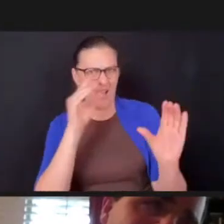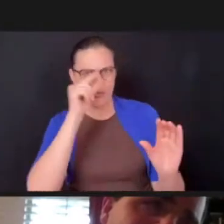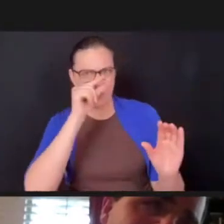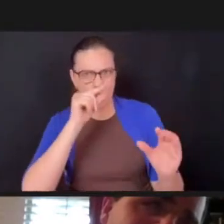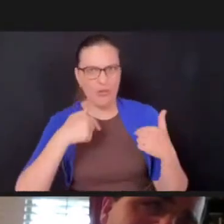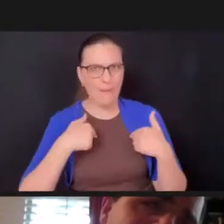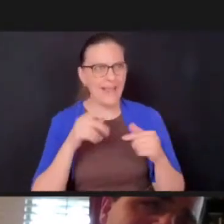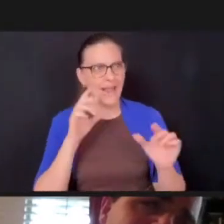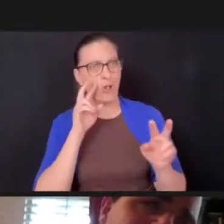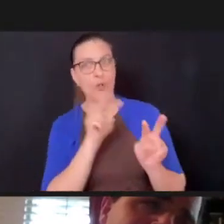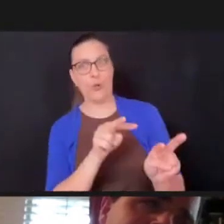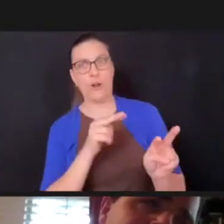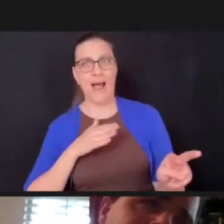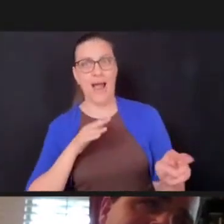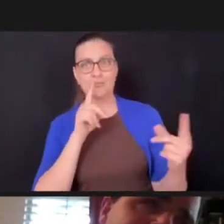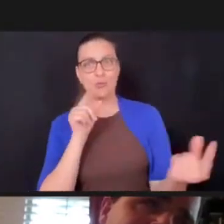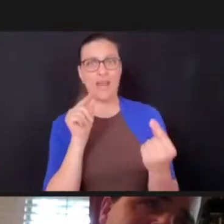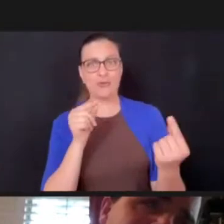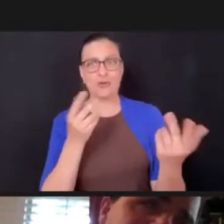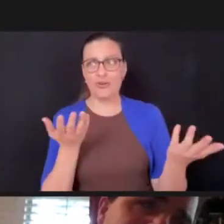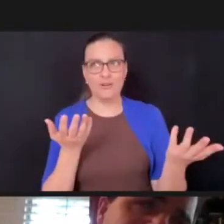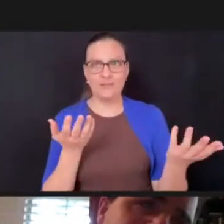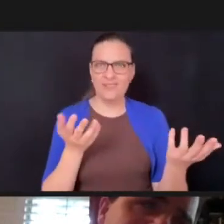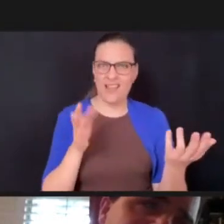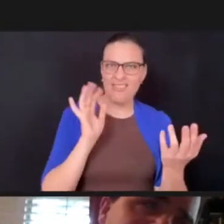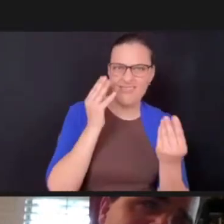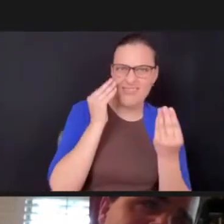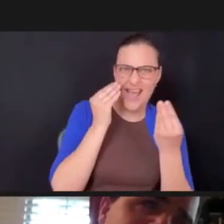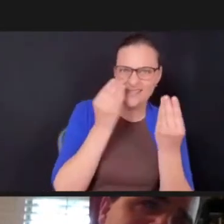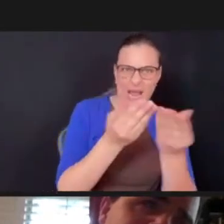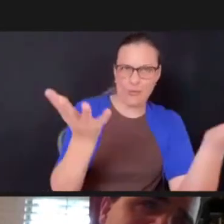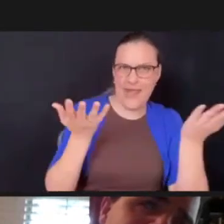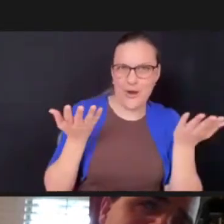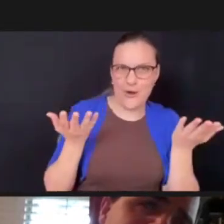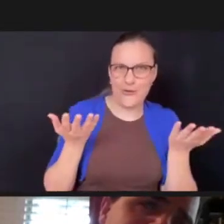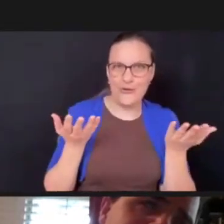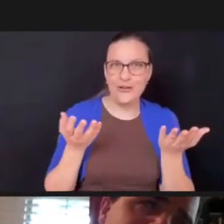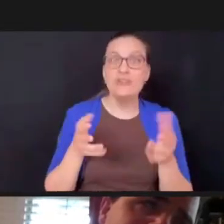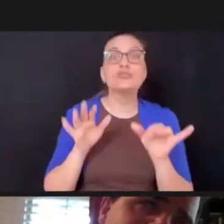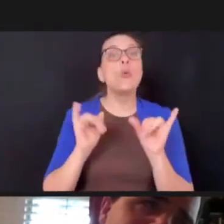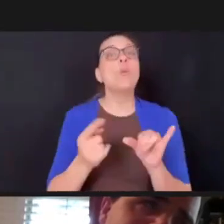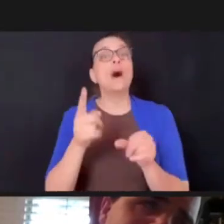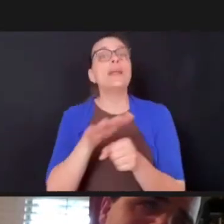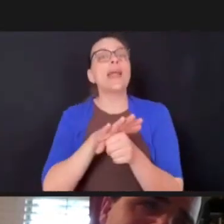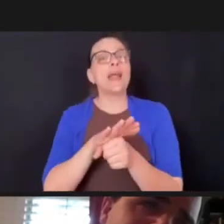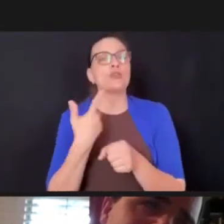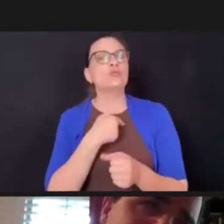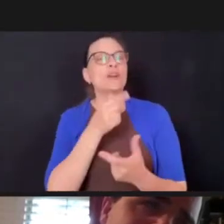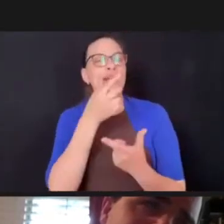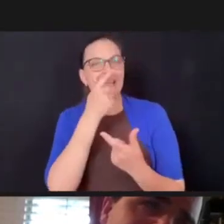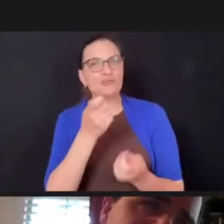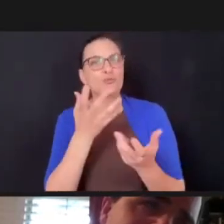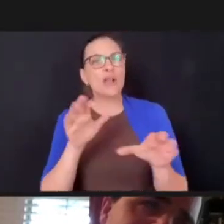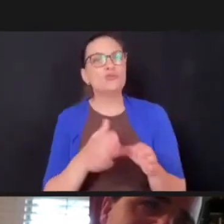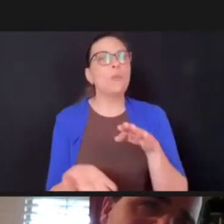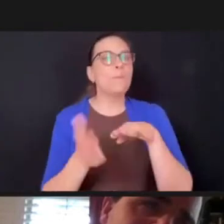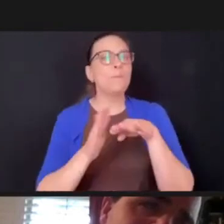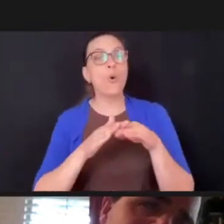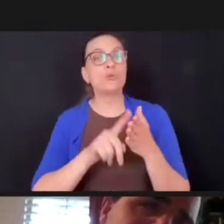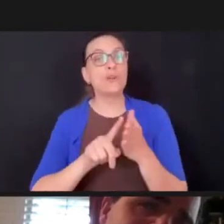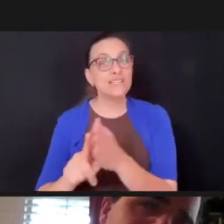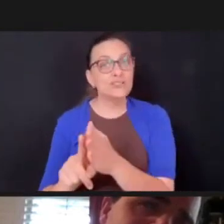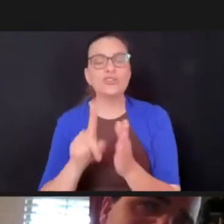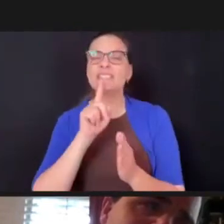And one of the areas that we're interested in doing more research on is, to what extent do clients or